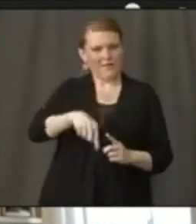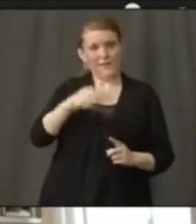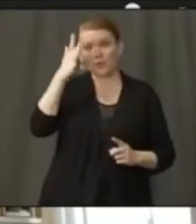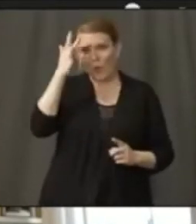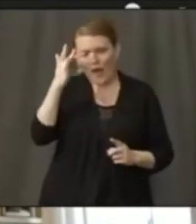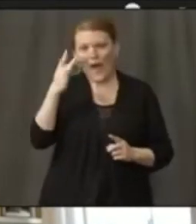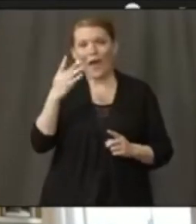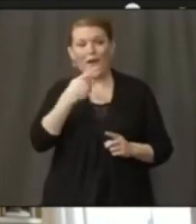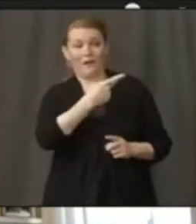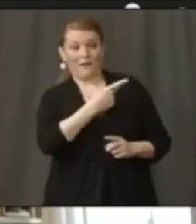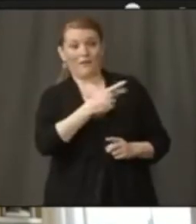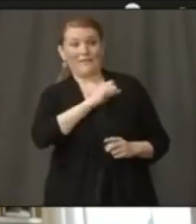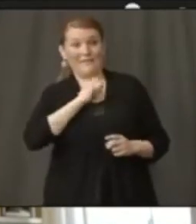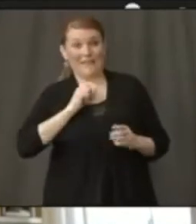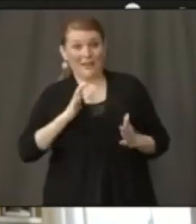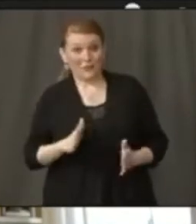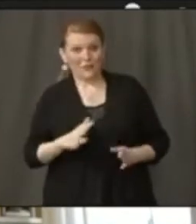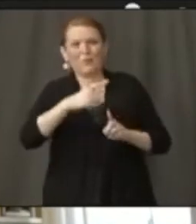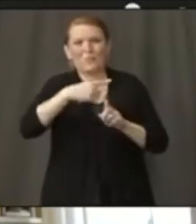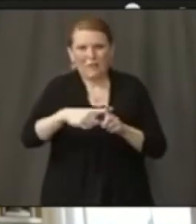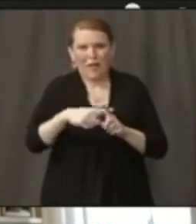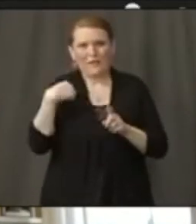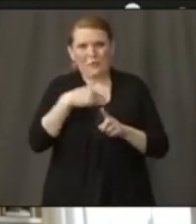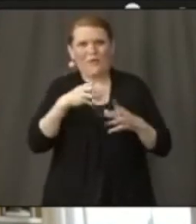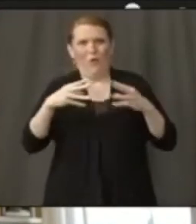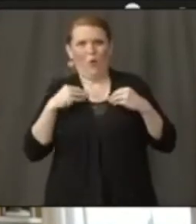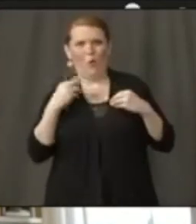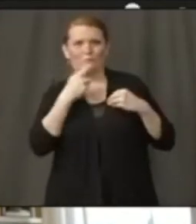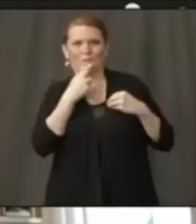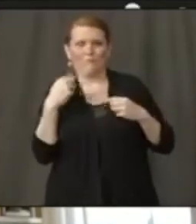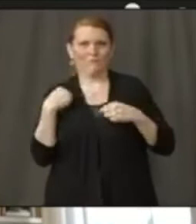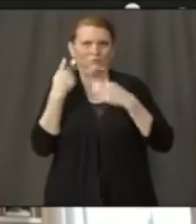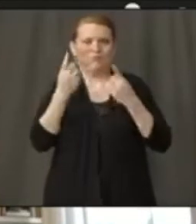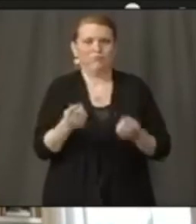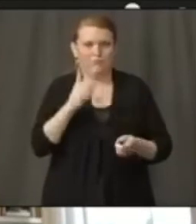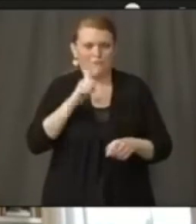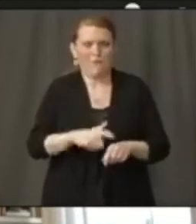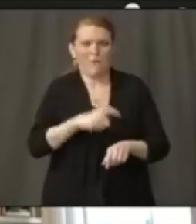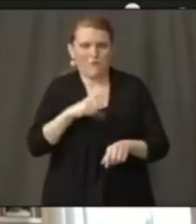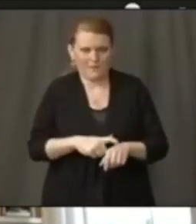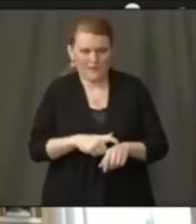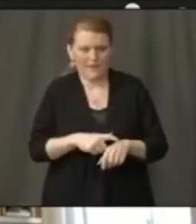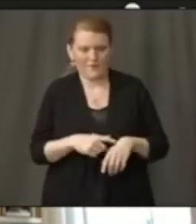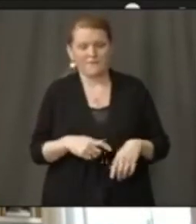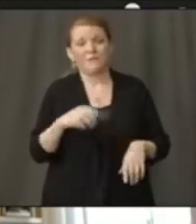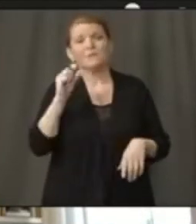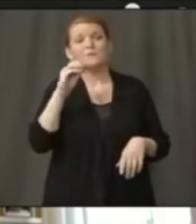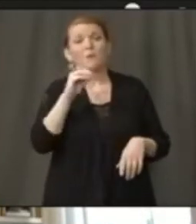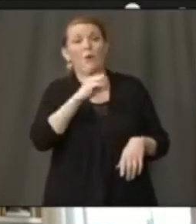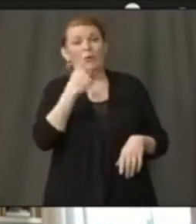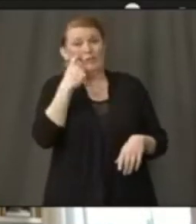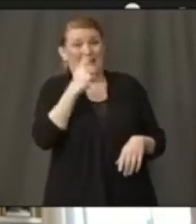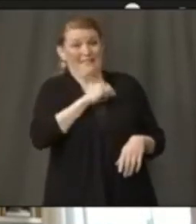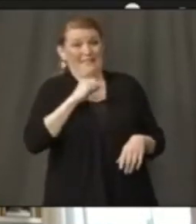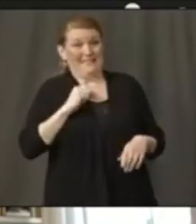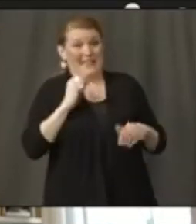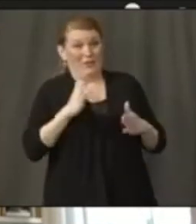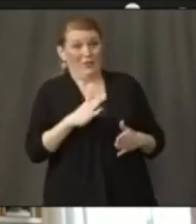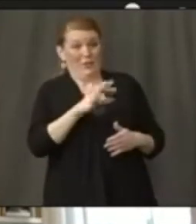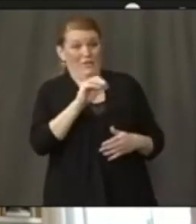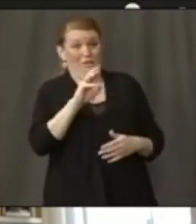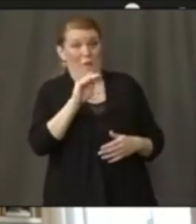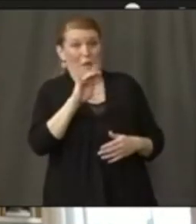I just want to start, as Senator Formica said, echo some of his comments and give you and your team kudos